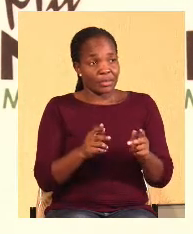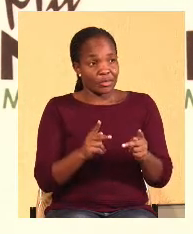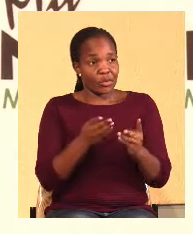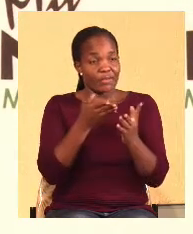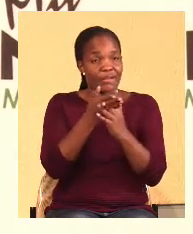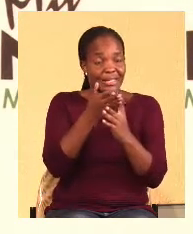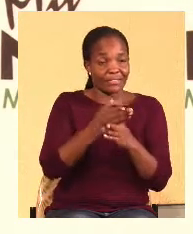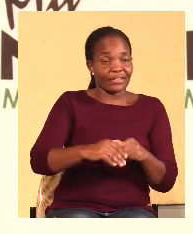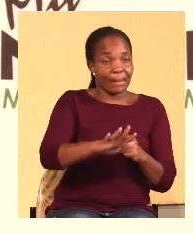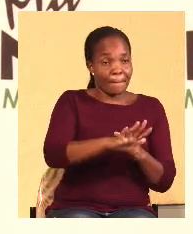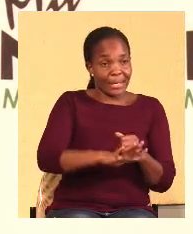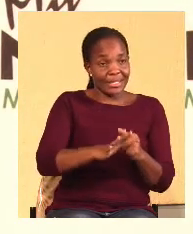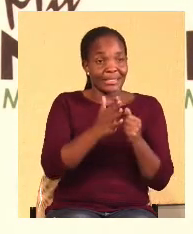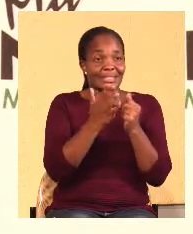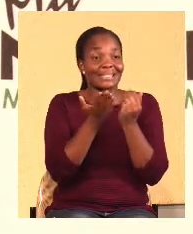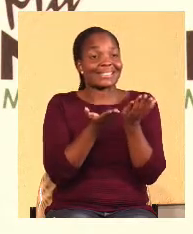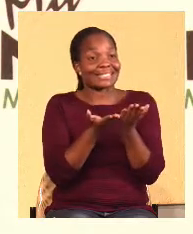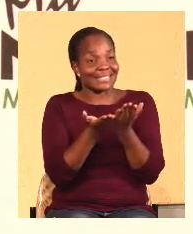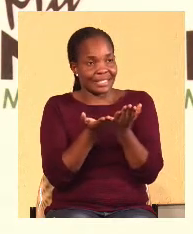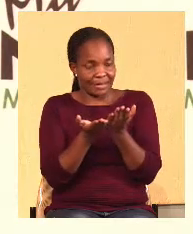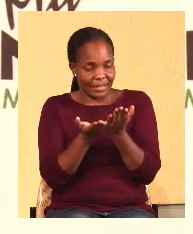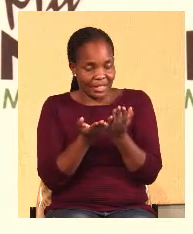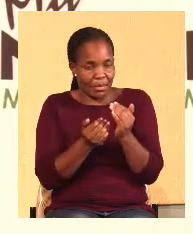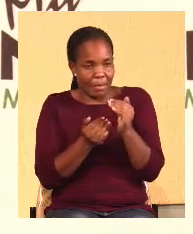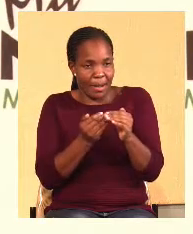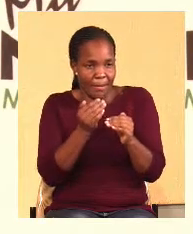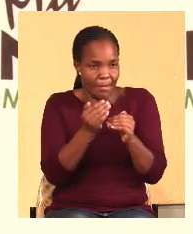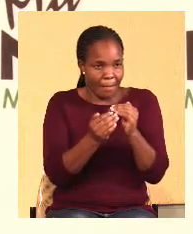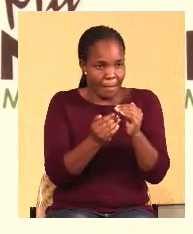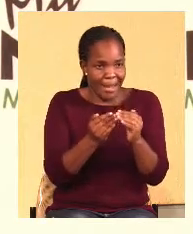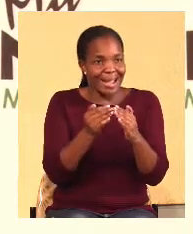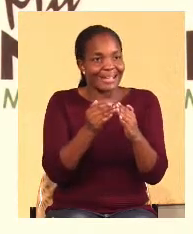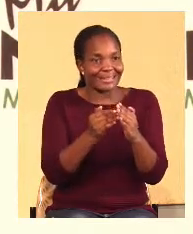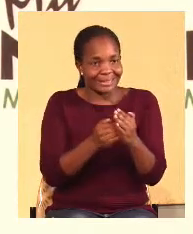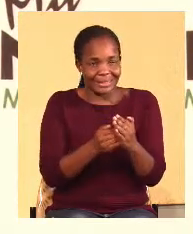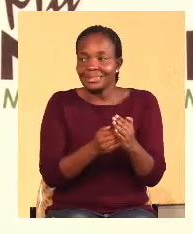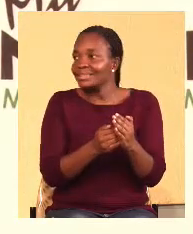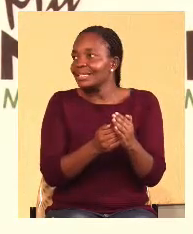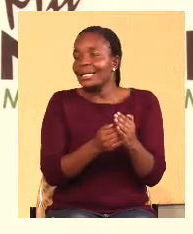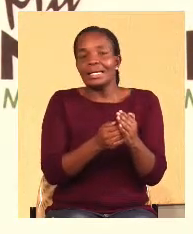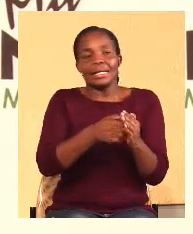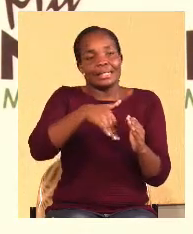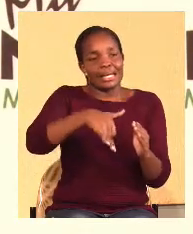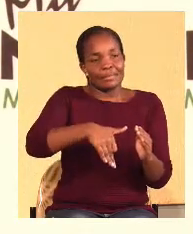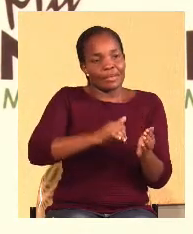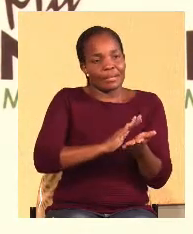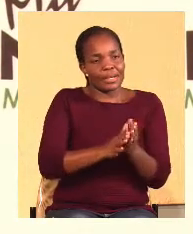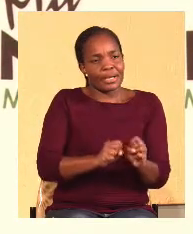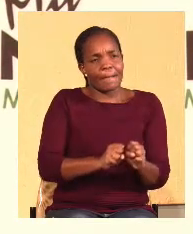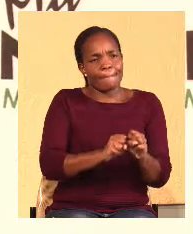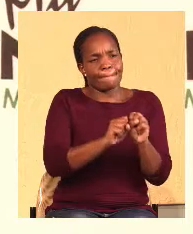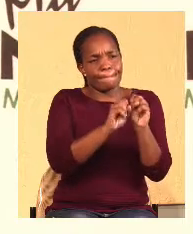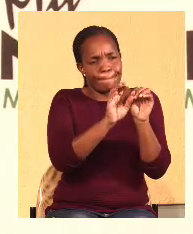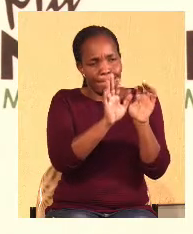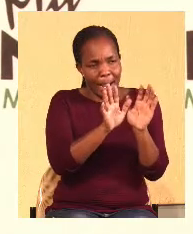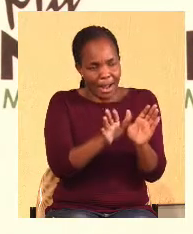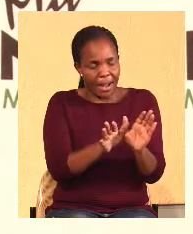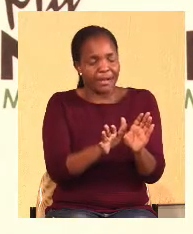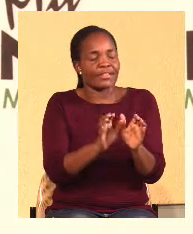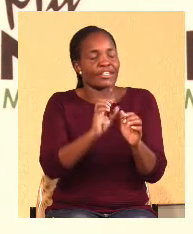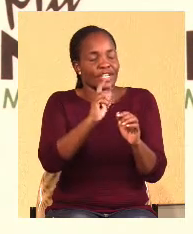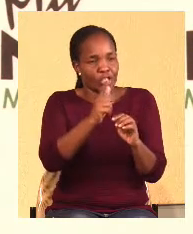basic services and goods until such time when these restrictions are relaxed. So therefore, we want to encourage all Namibians